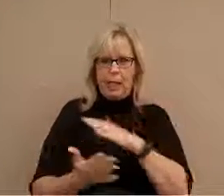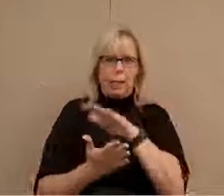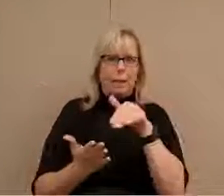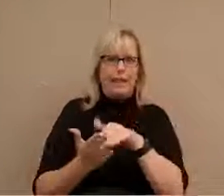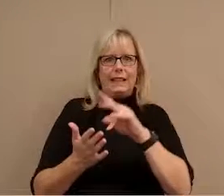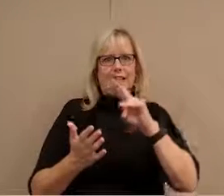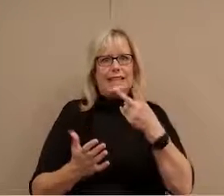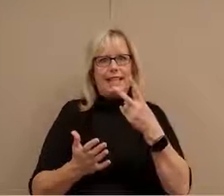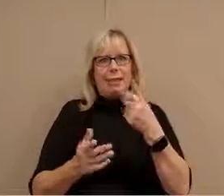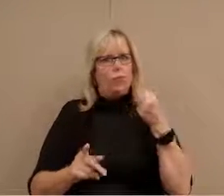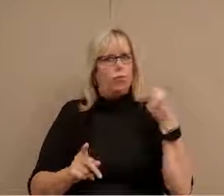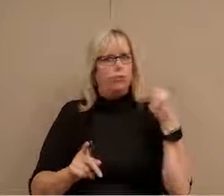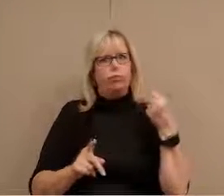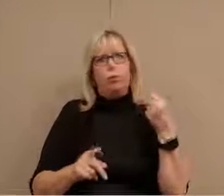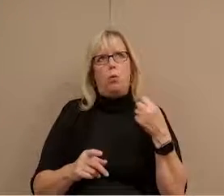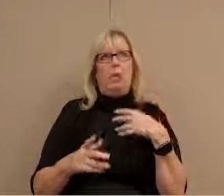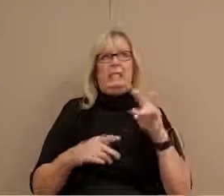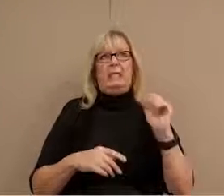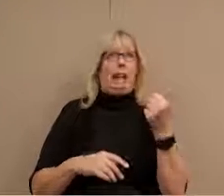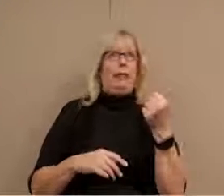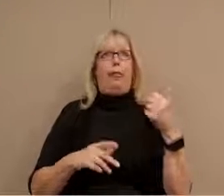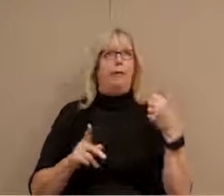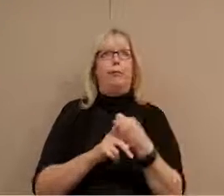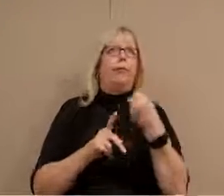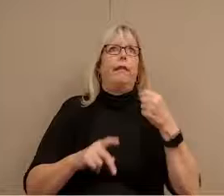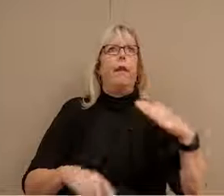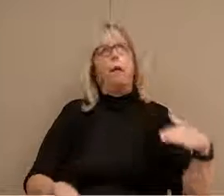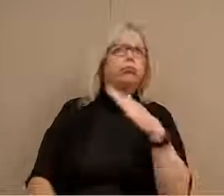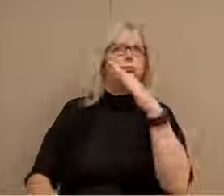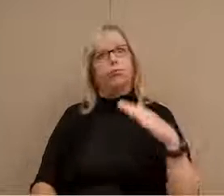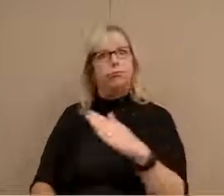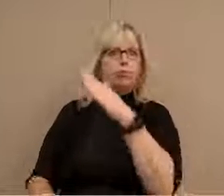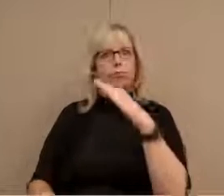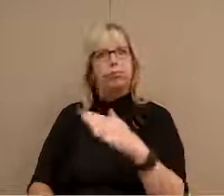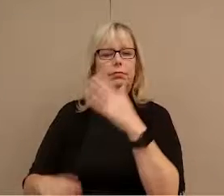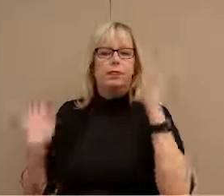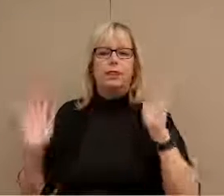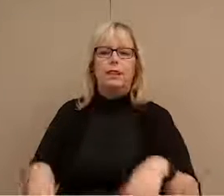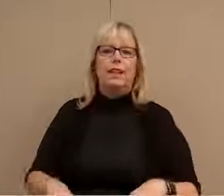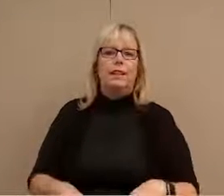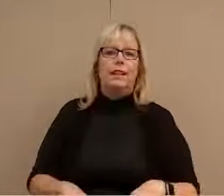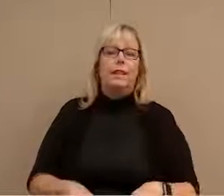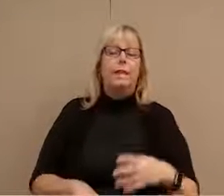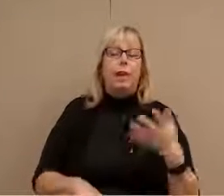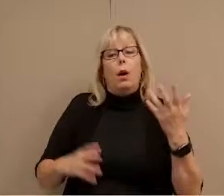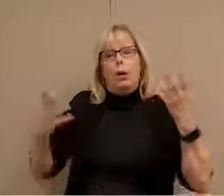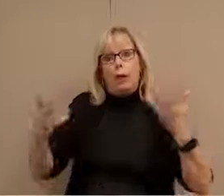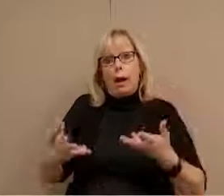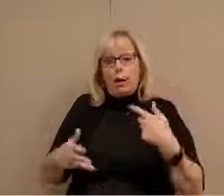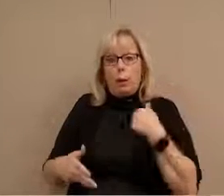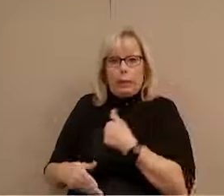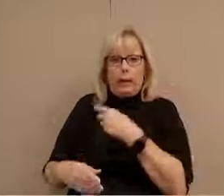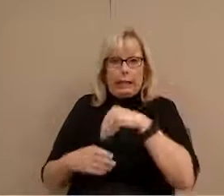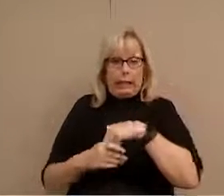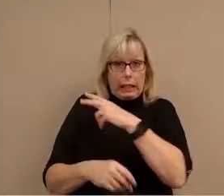this second, or whatever, 10th wave of COVID. Well, we in the